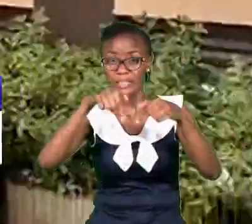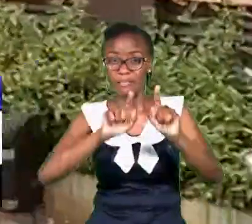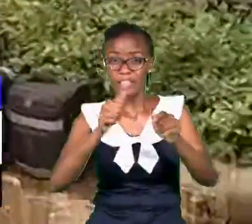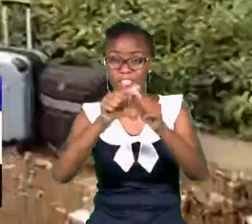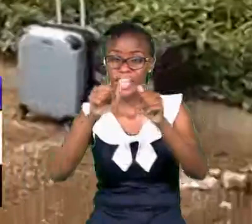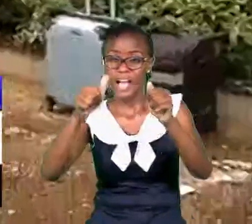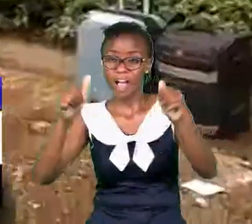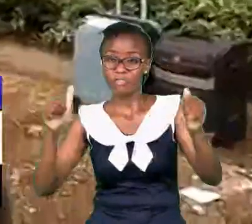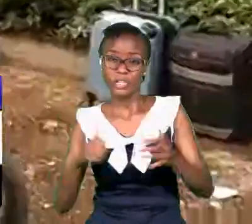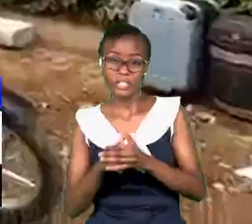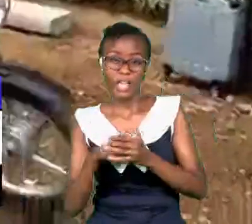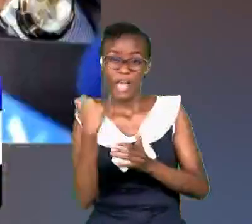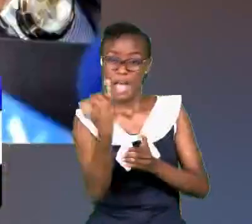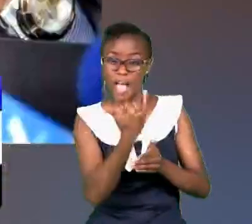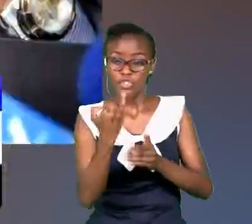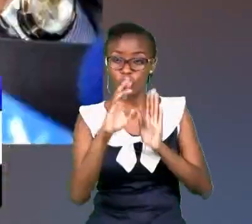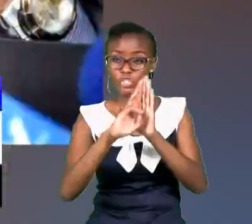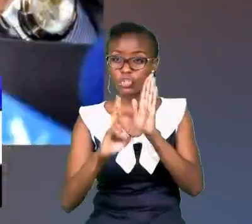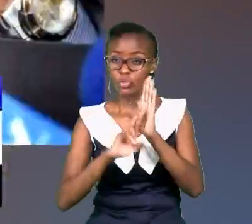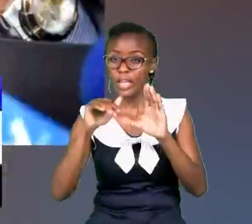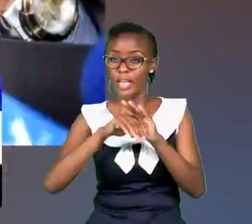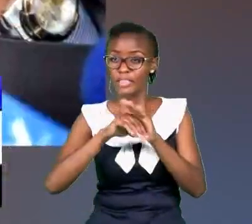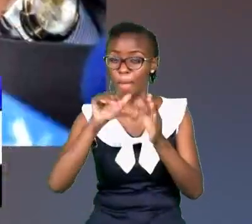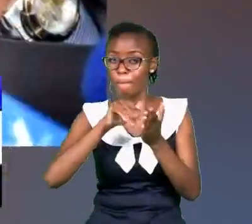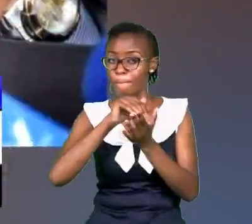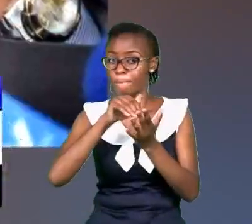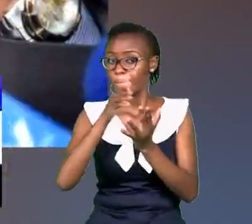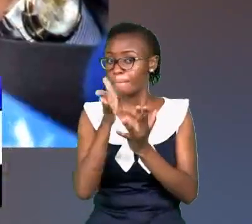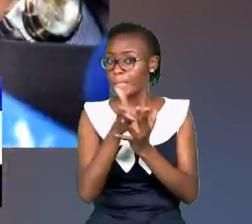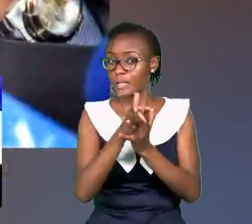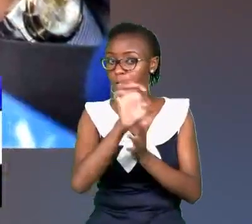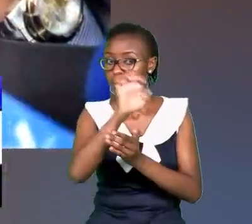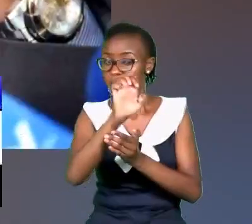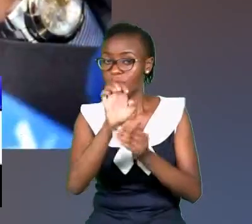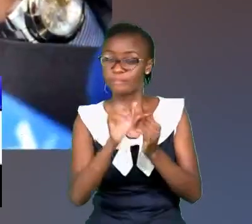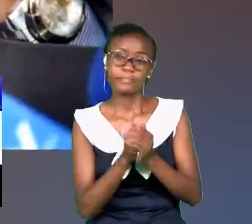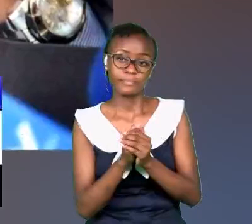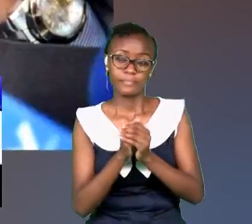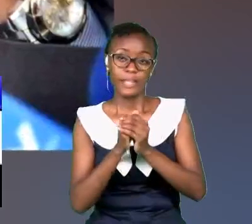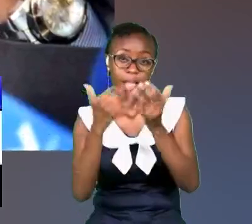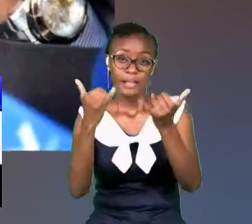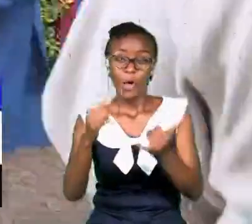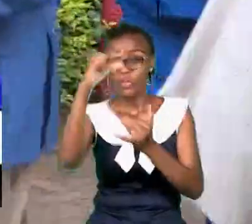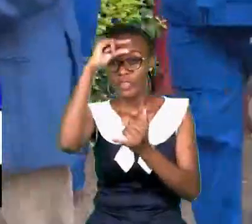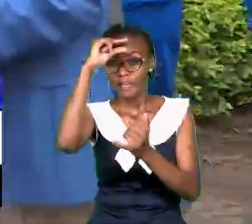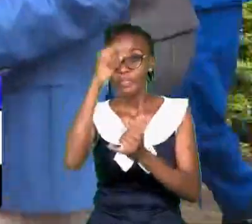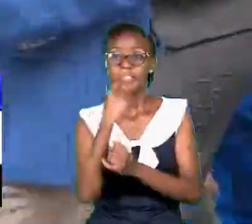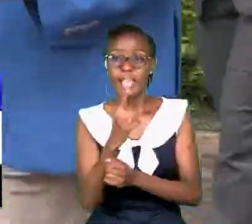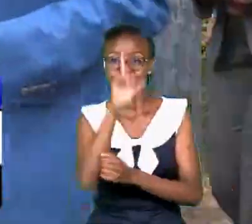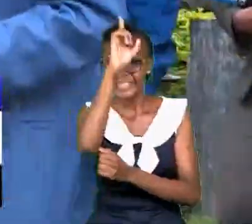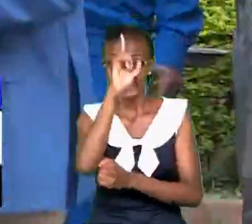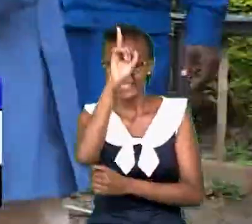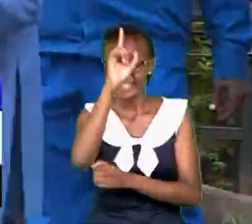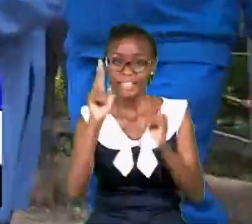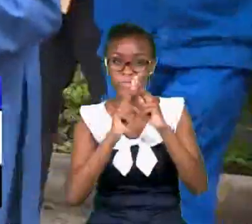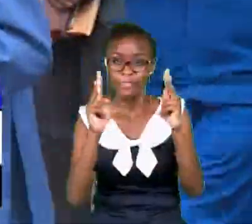Middle East nation. According to Interior PS Karanja Kibicho, the government will be strict going forward